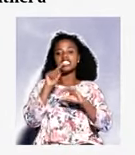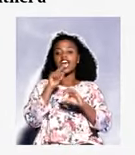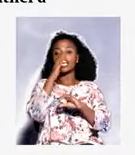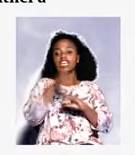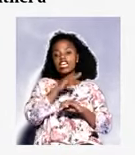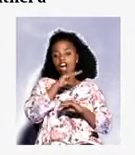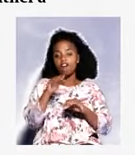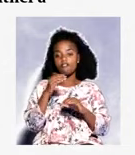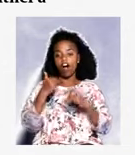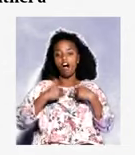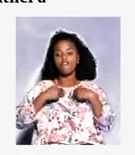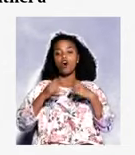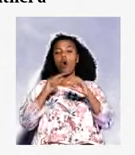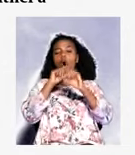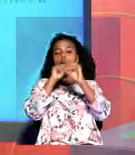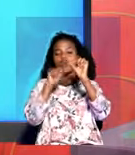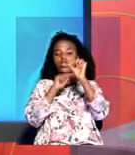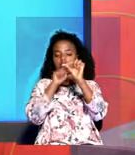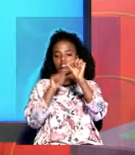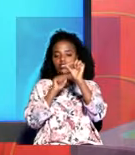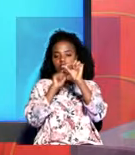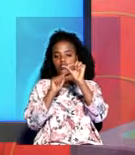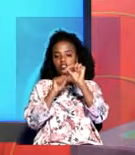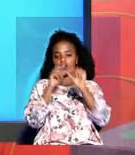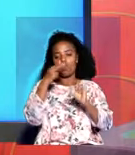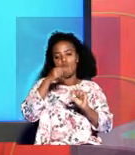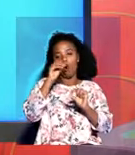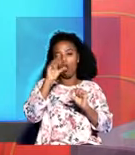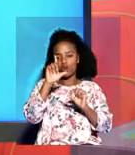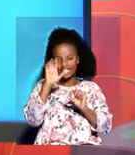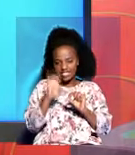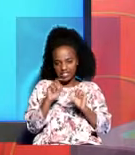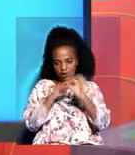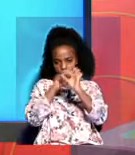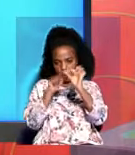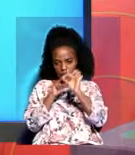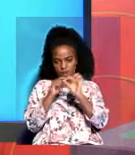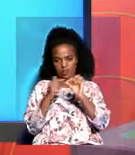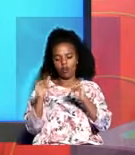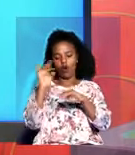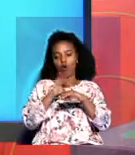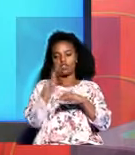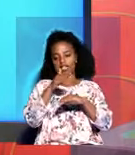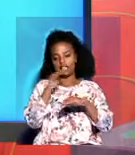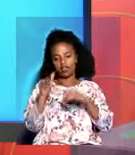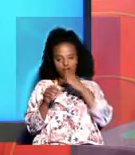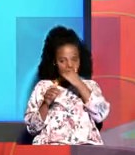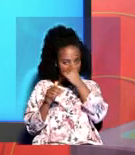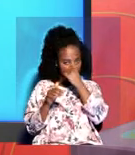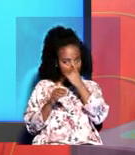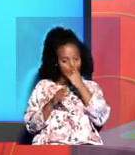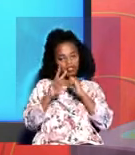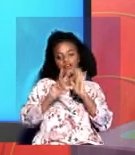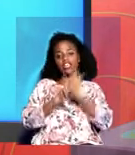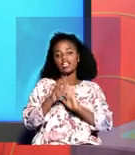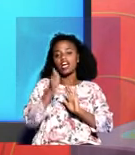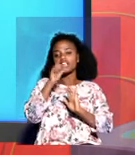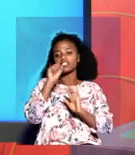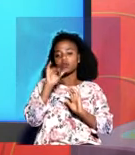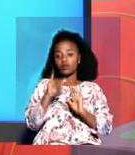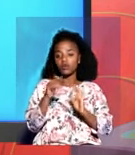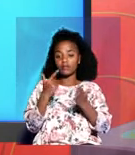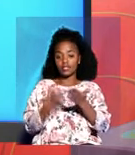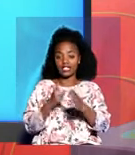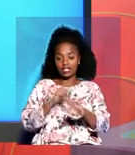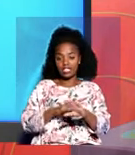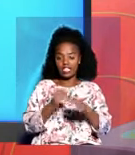equals to 1. So it will have whole at x equals to 1, and a vertical asymptote will be, for this case,